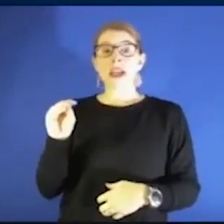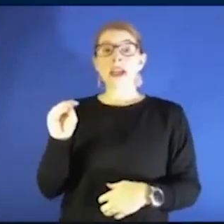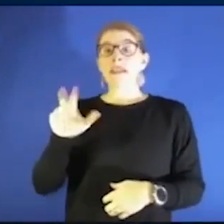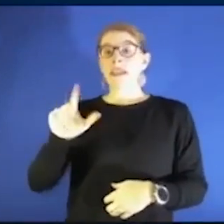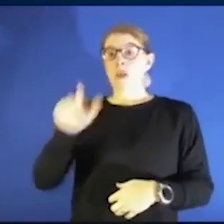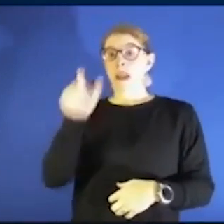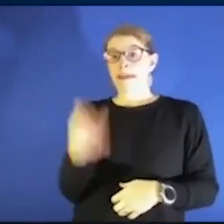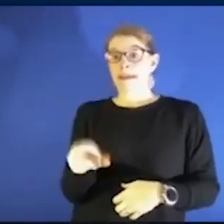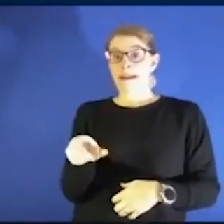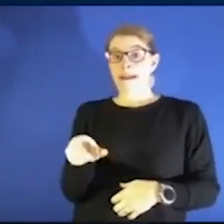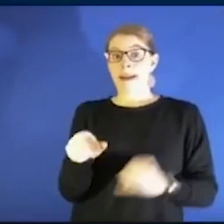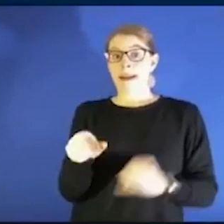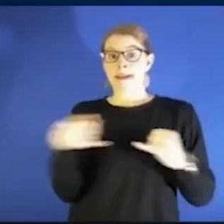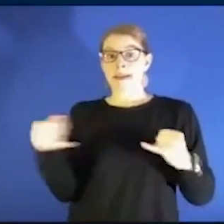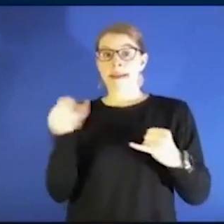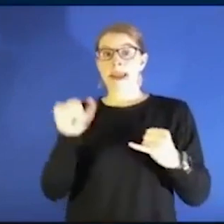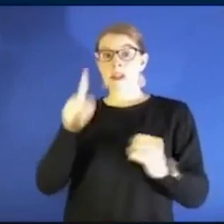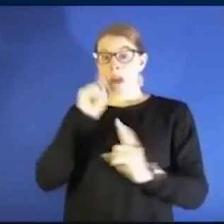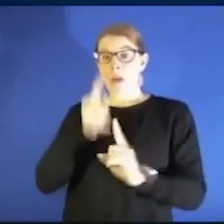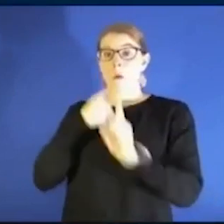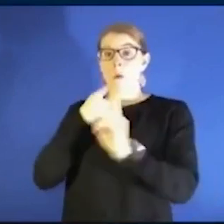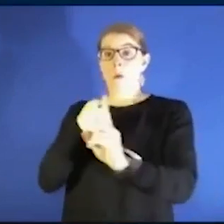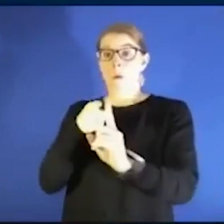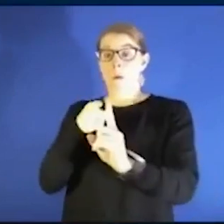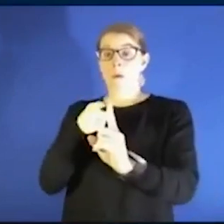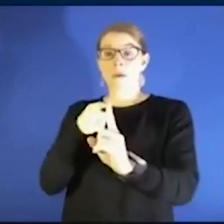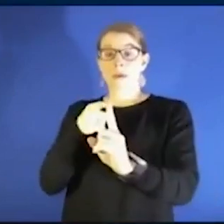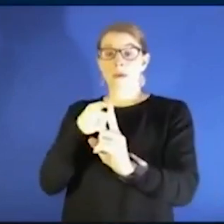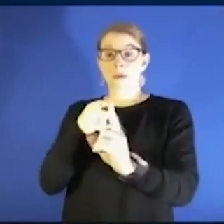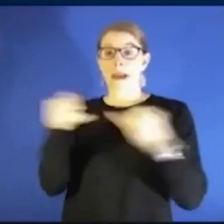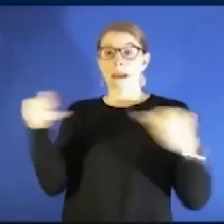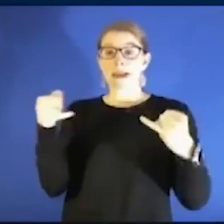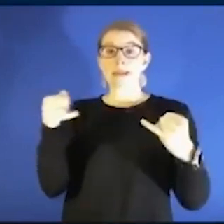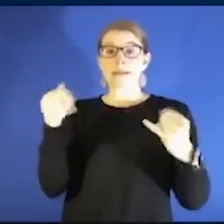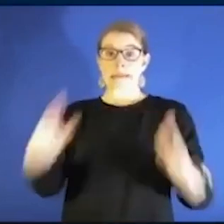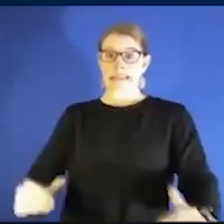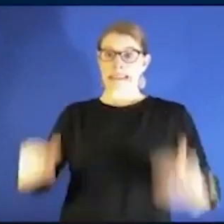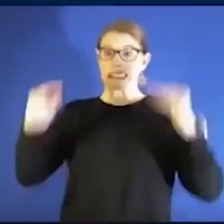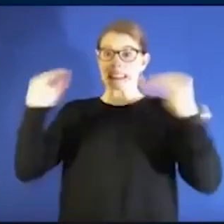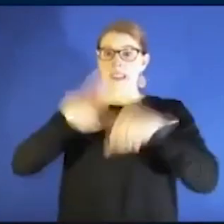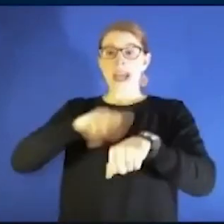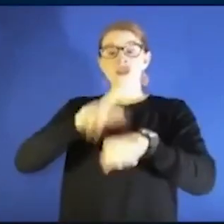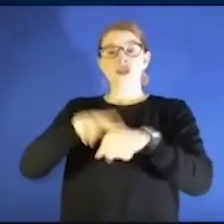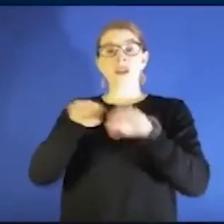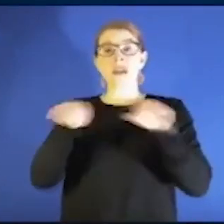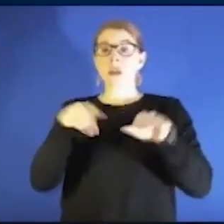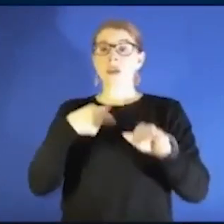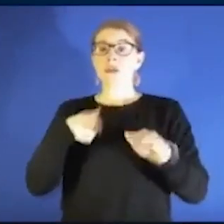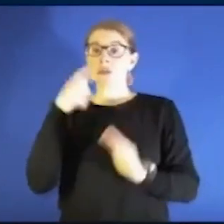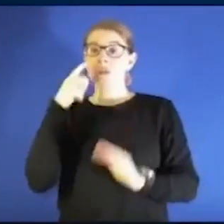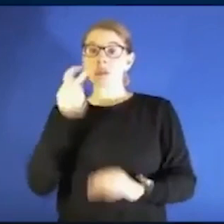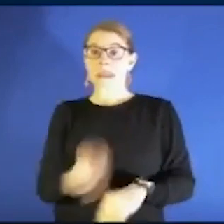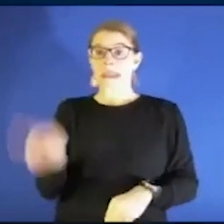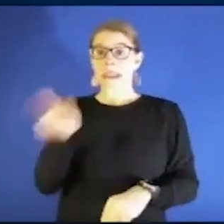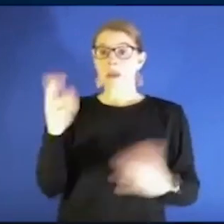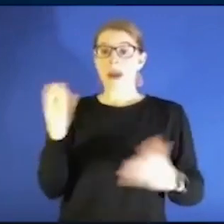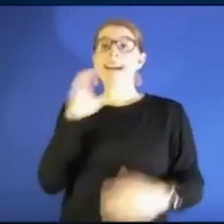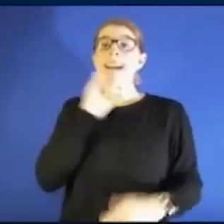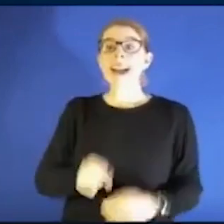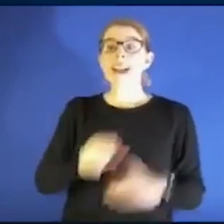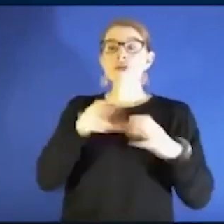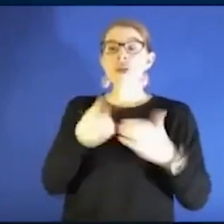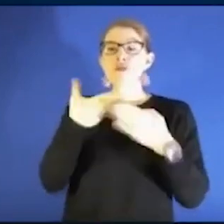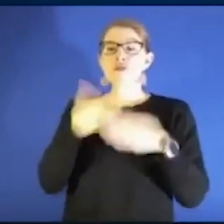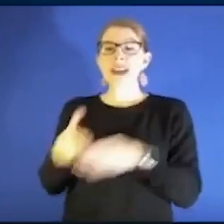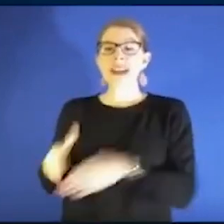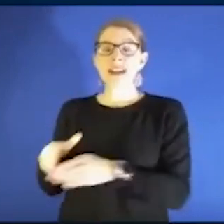be. So you can see that we are really, really high. If we look at a national level, what you can see is this is age group breakdown once again